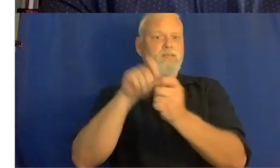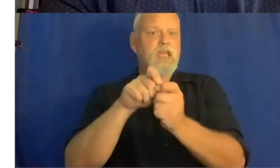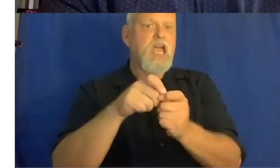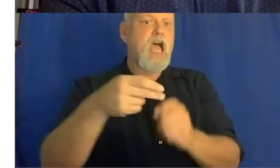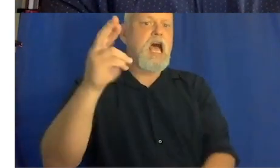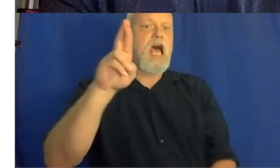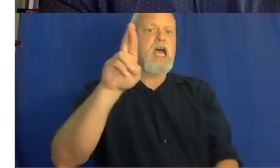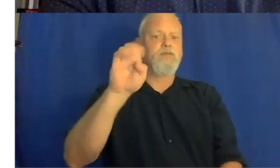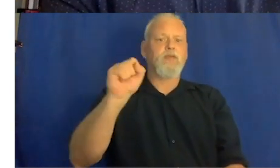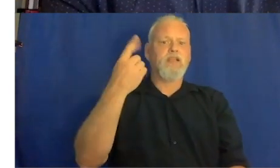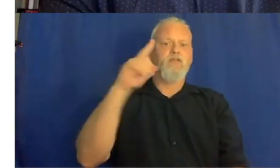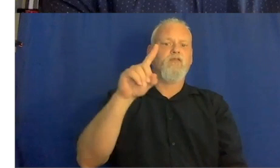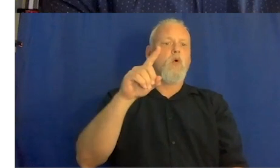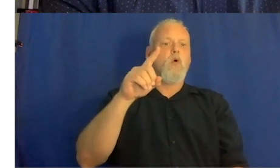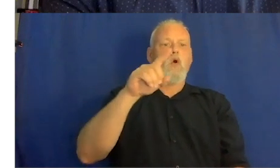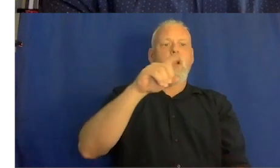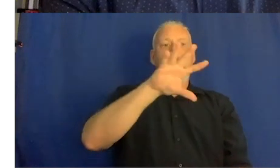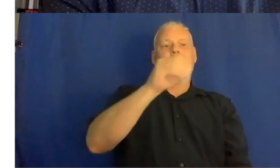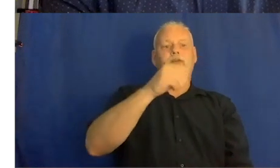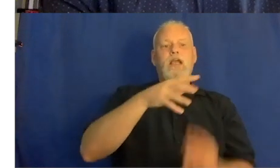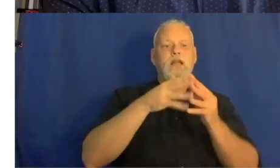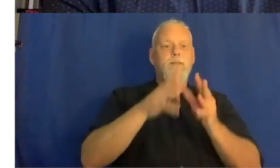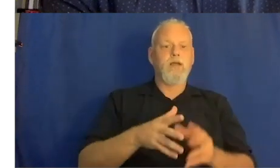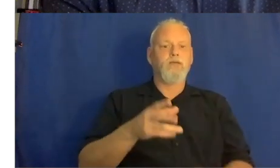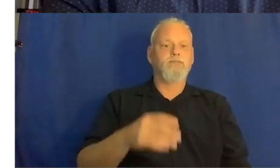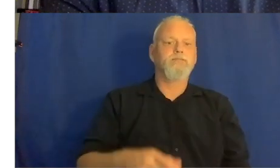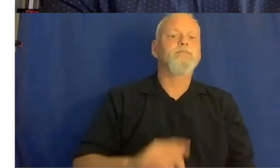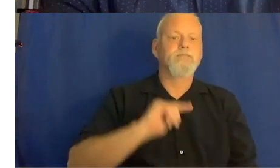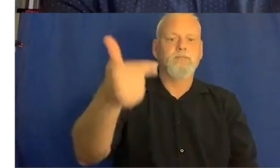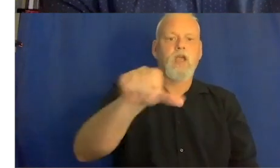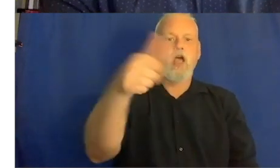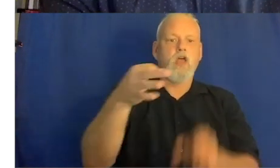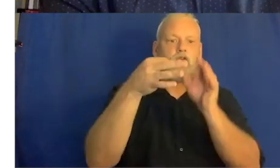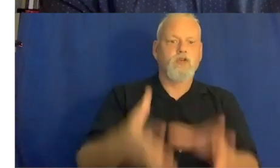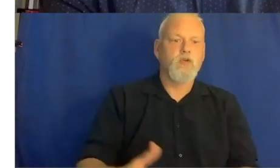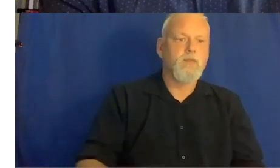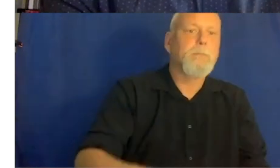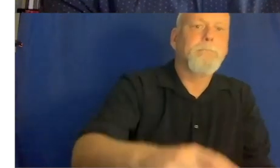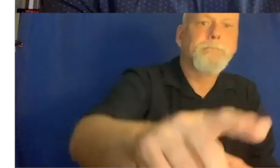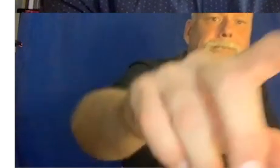African Americans, but you also see very high rates as well for Latino communities. Next slide.